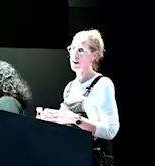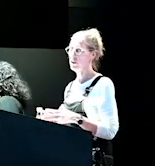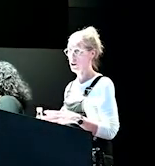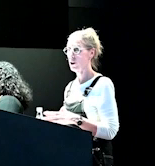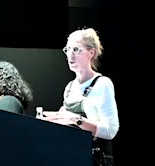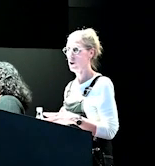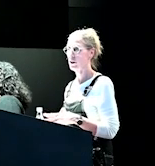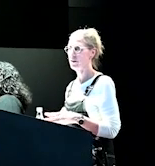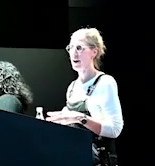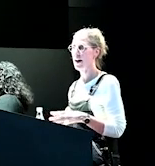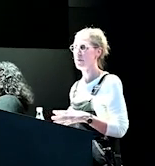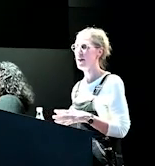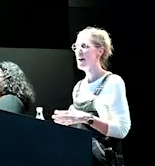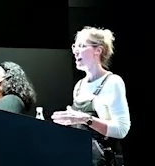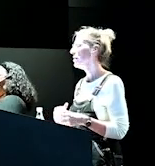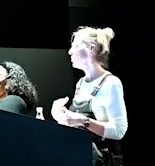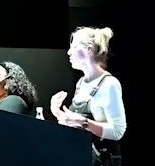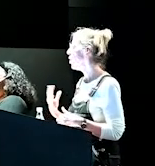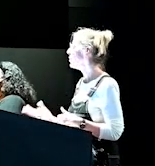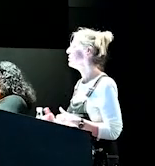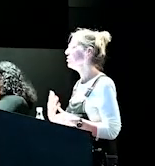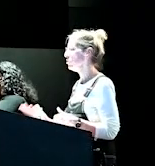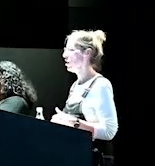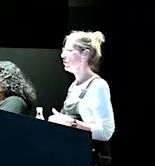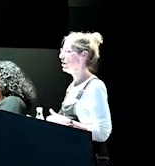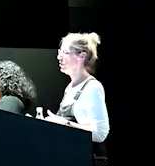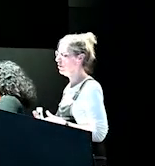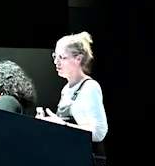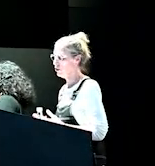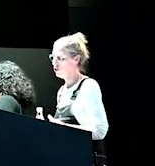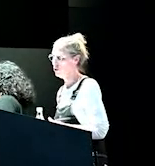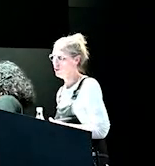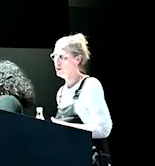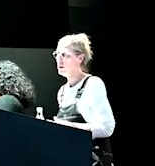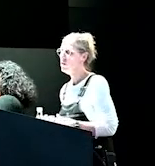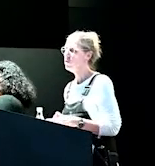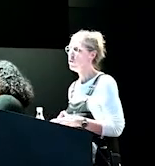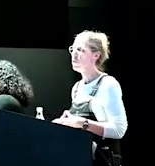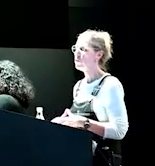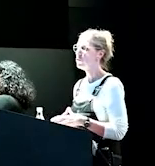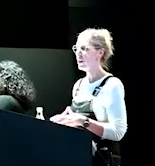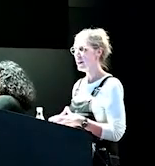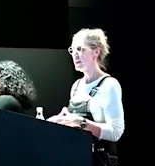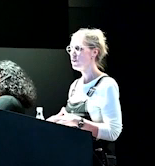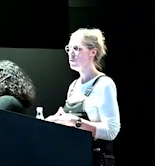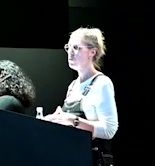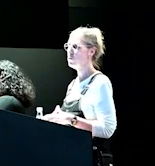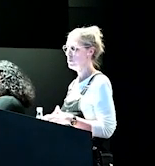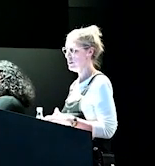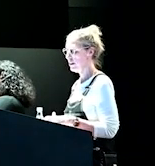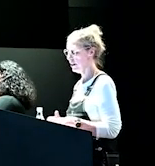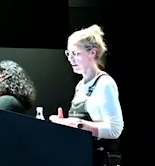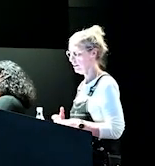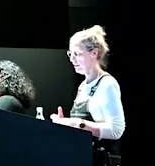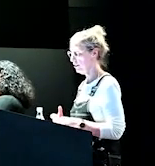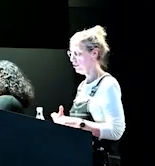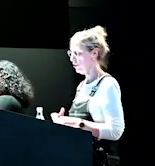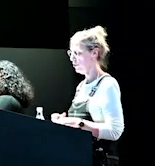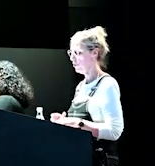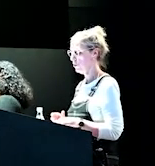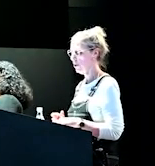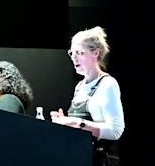been around a long time, and there's always a new generation of young children. So creating new